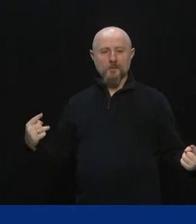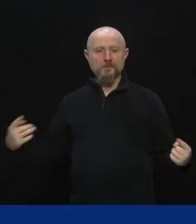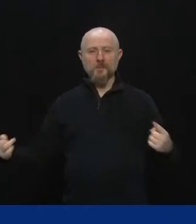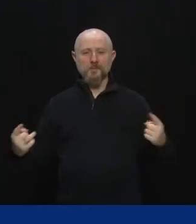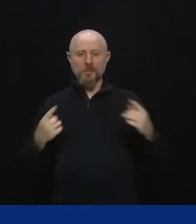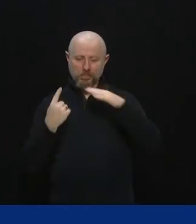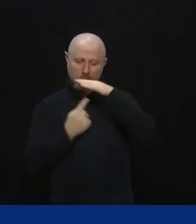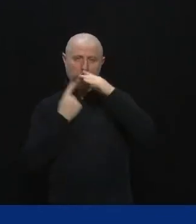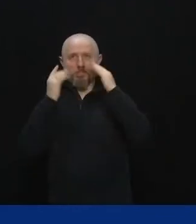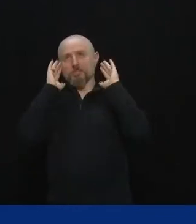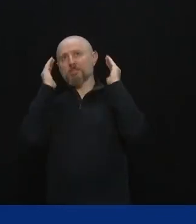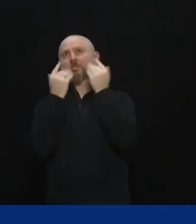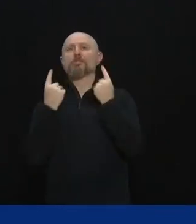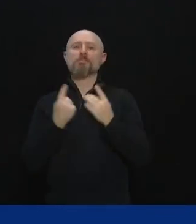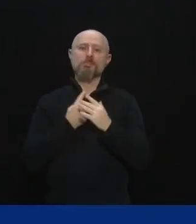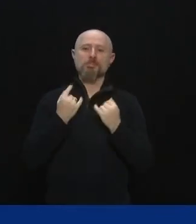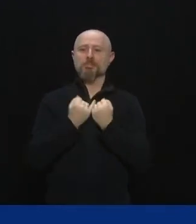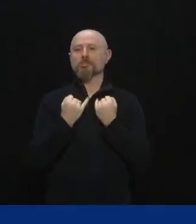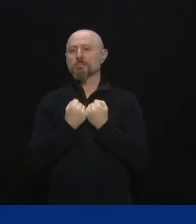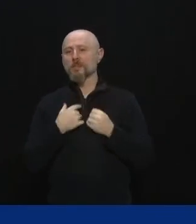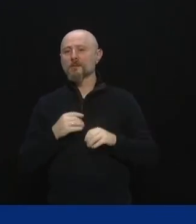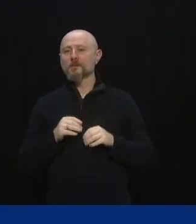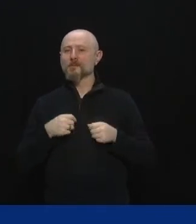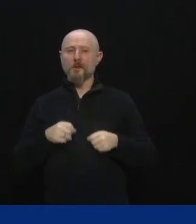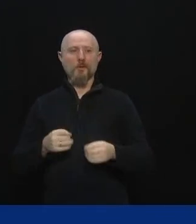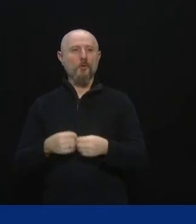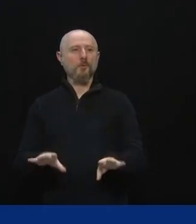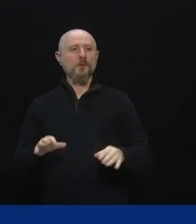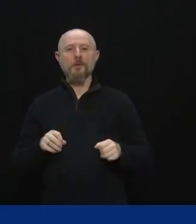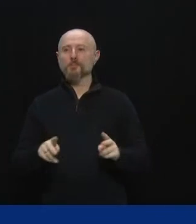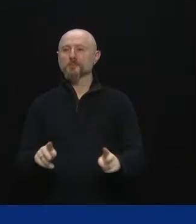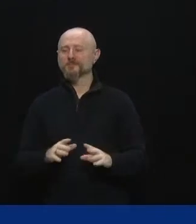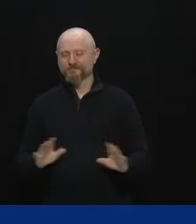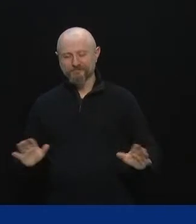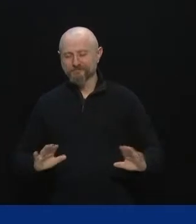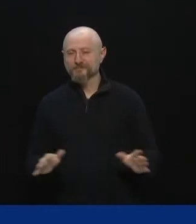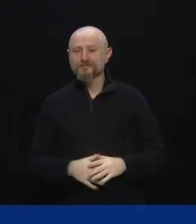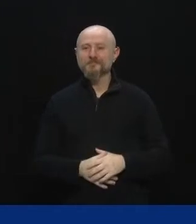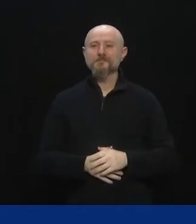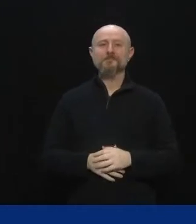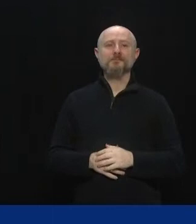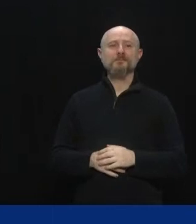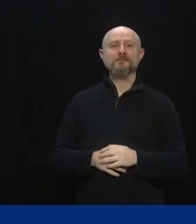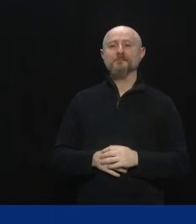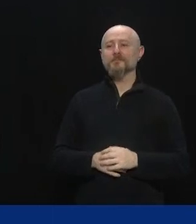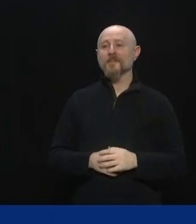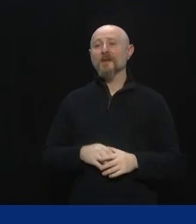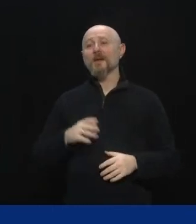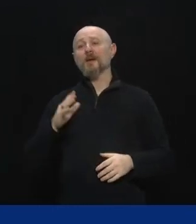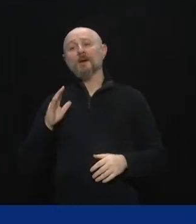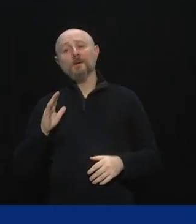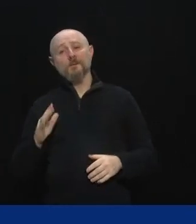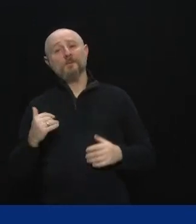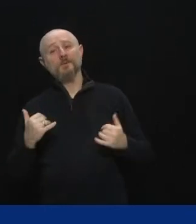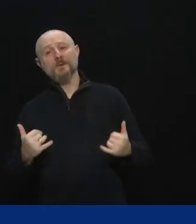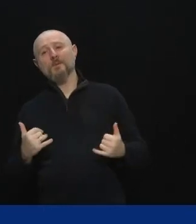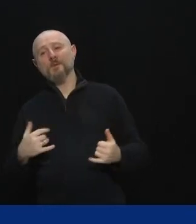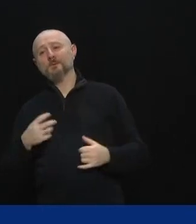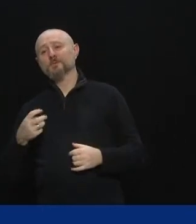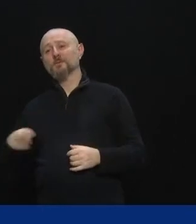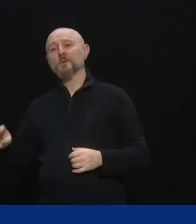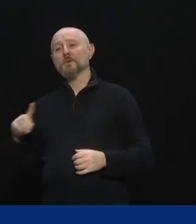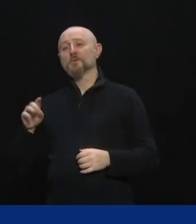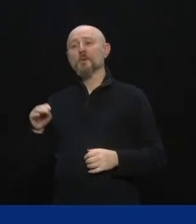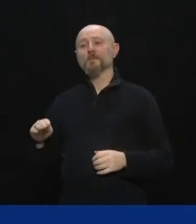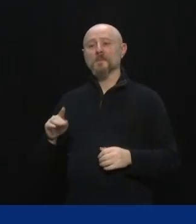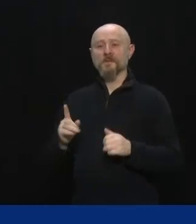critical in-person learning. Can the mayor make that decision, though? Good almost afternoon, Governor. We're going to jump over to Zoom now. Your first question